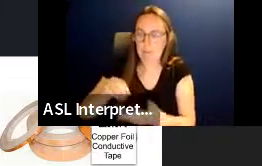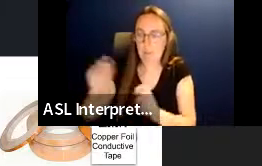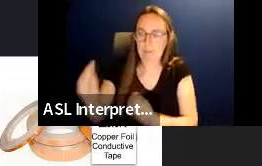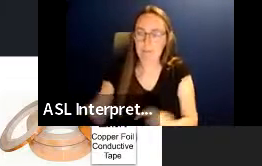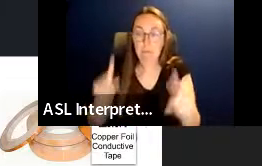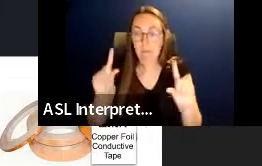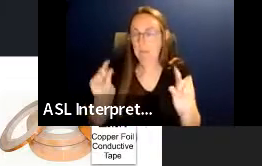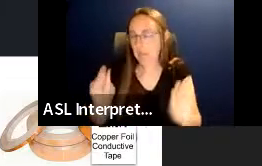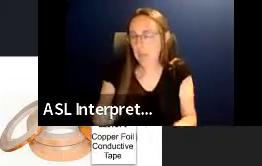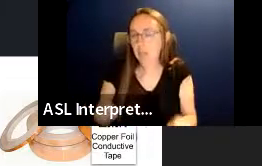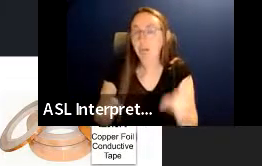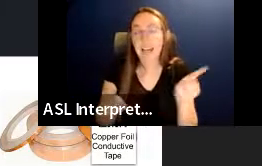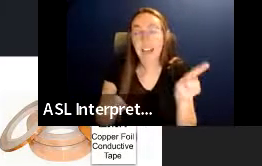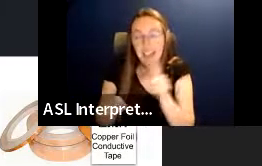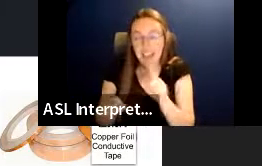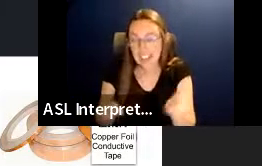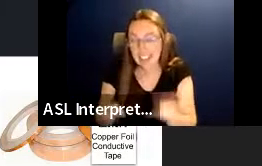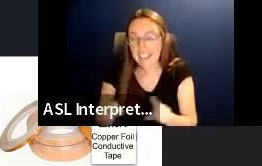yeah, something